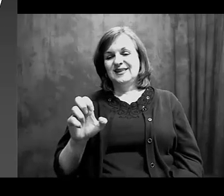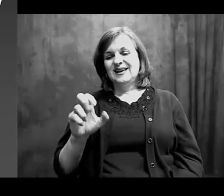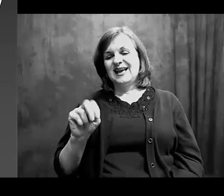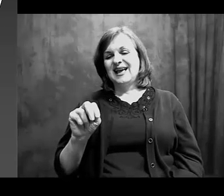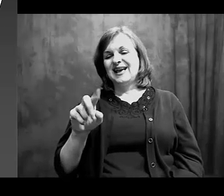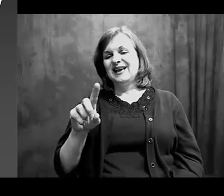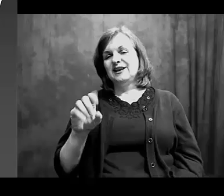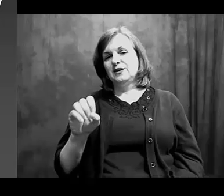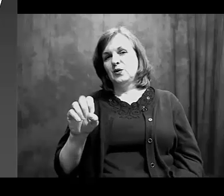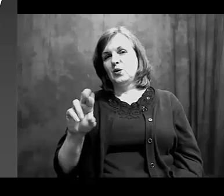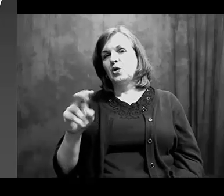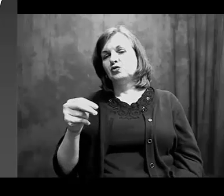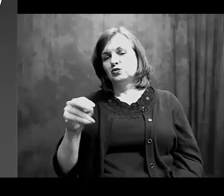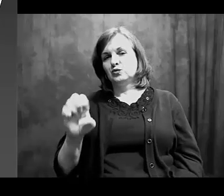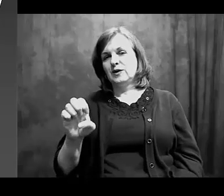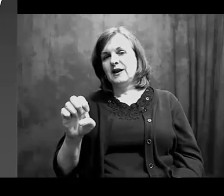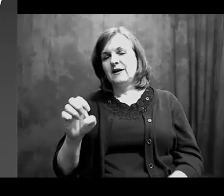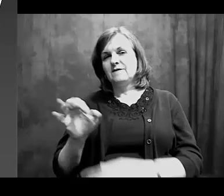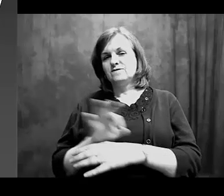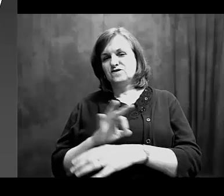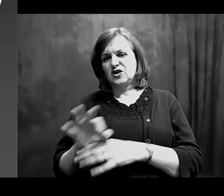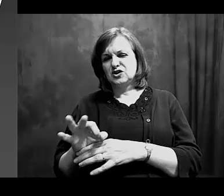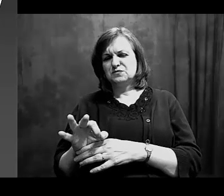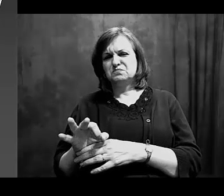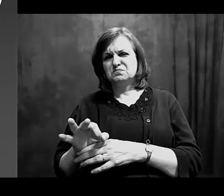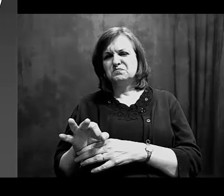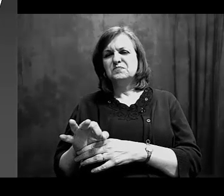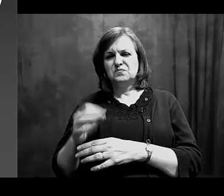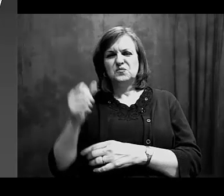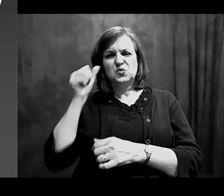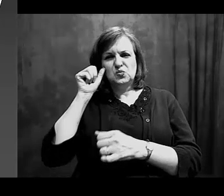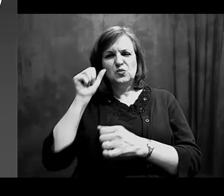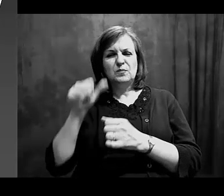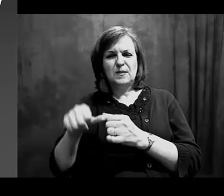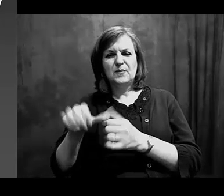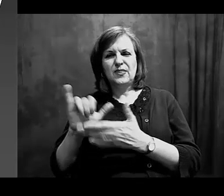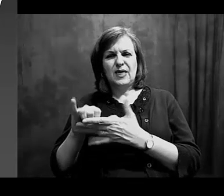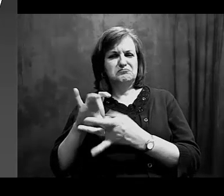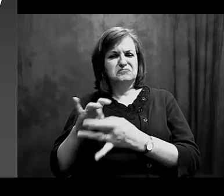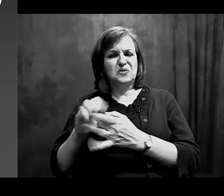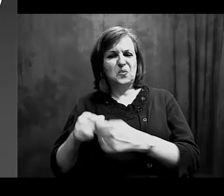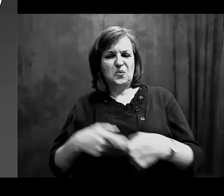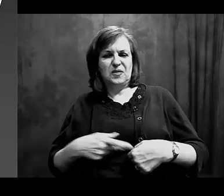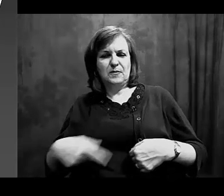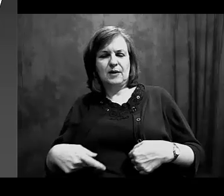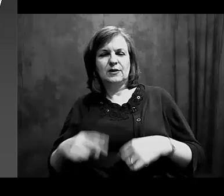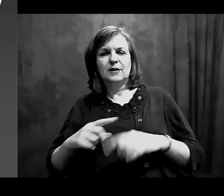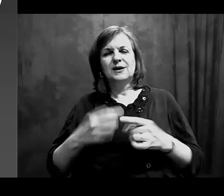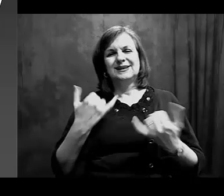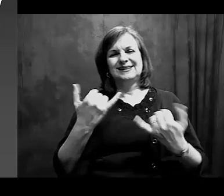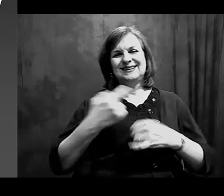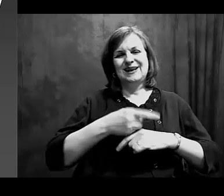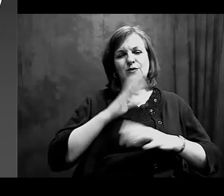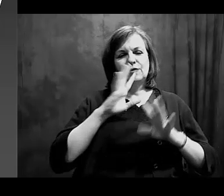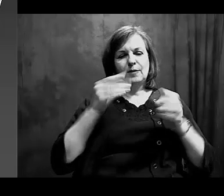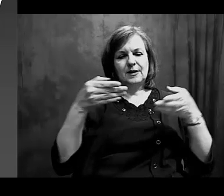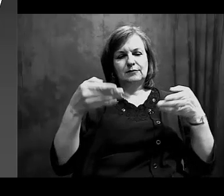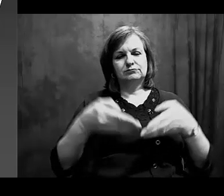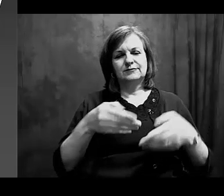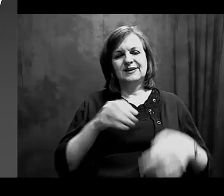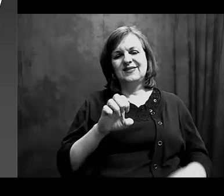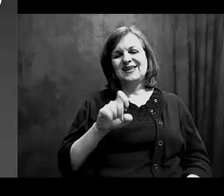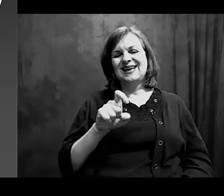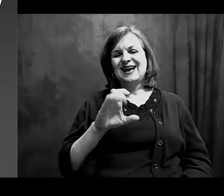Okay? This is important because the pancreas also has an endocrine function. Endo is in, right?